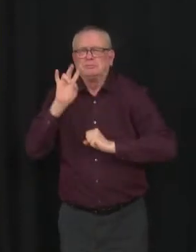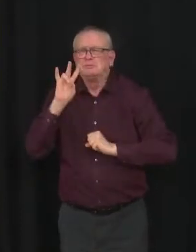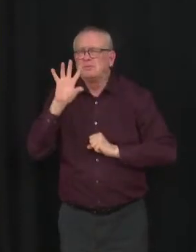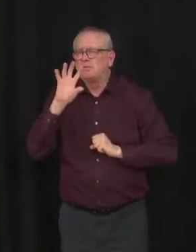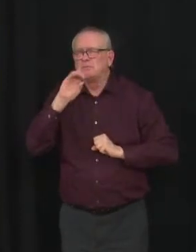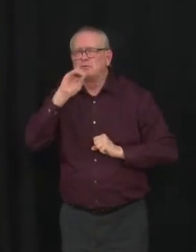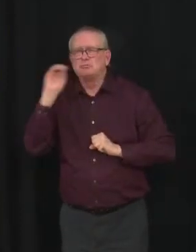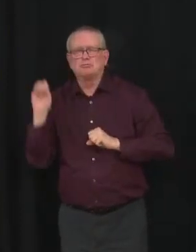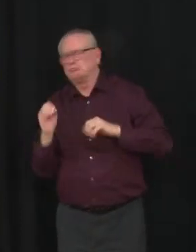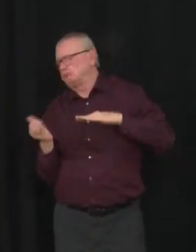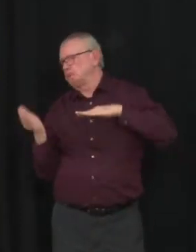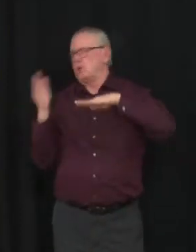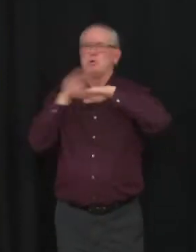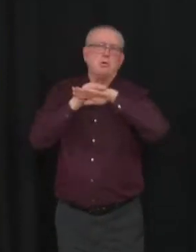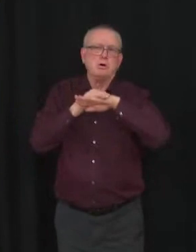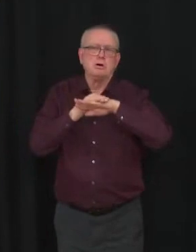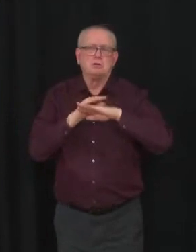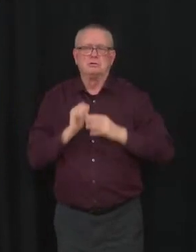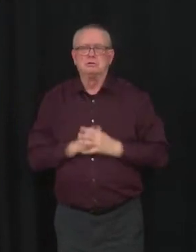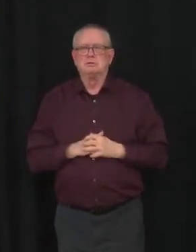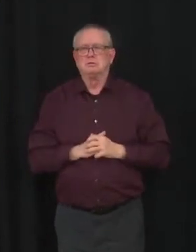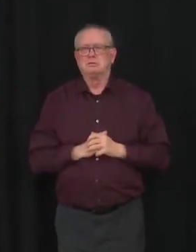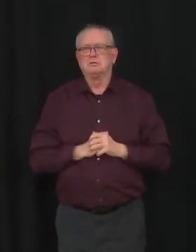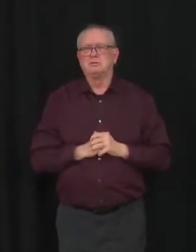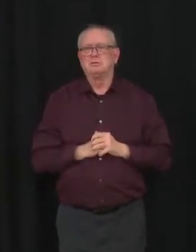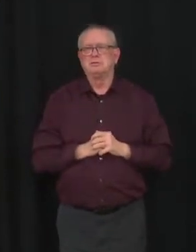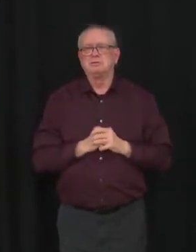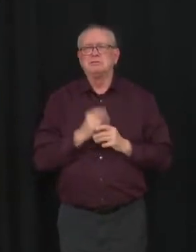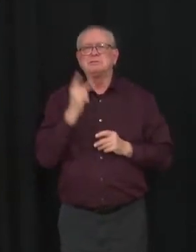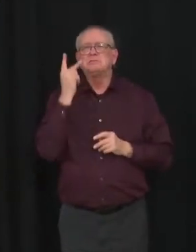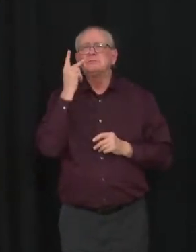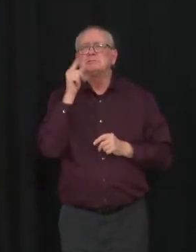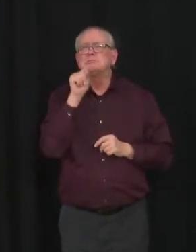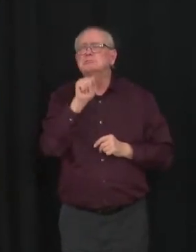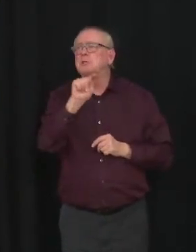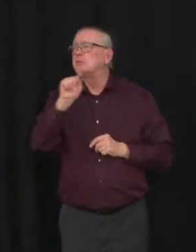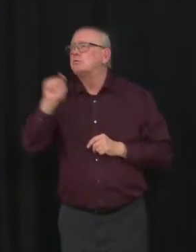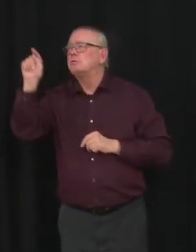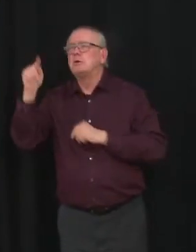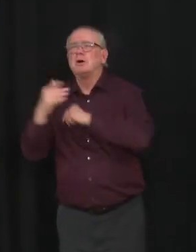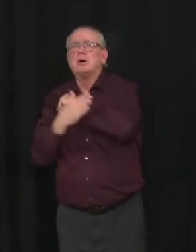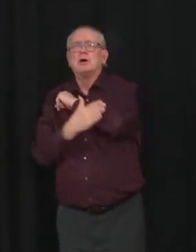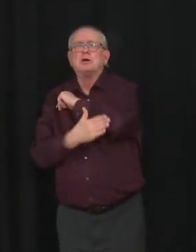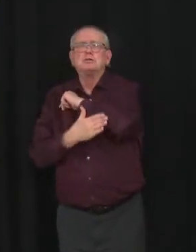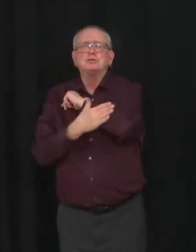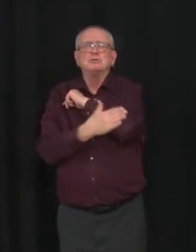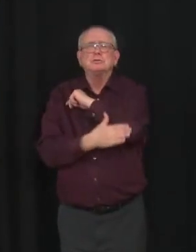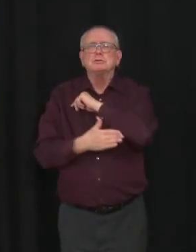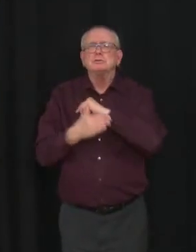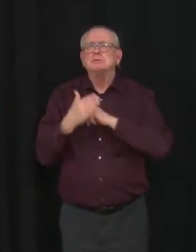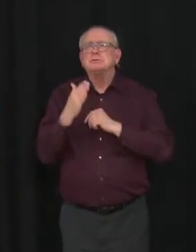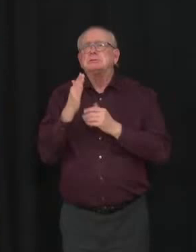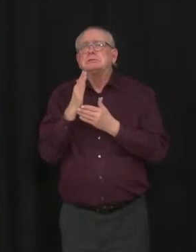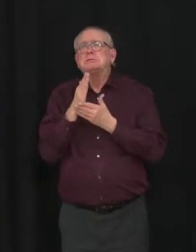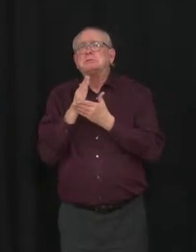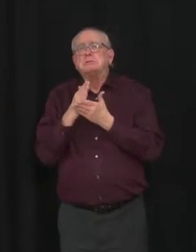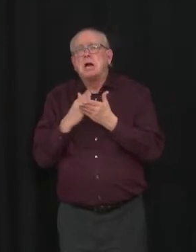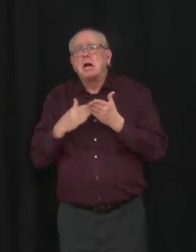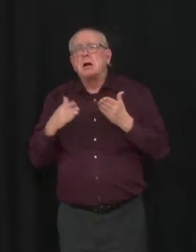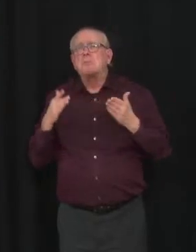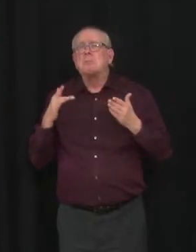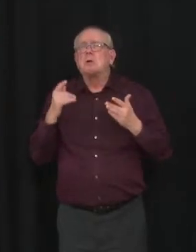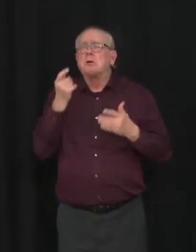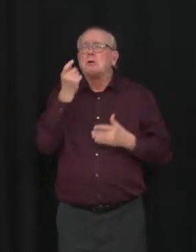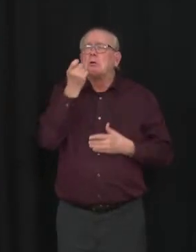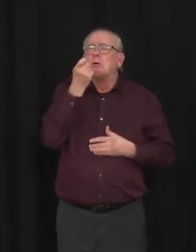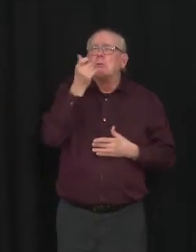And what we may be seeing in other jurisdictions that are reporting relatively mild outcomes may have nothing